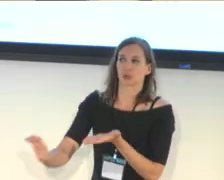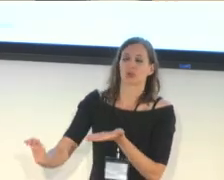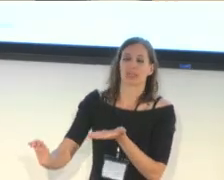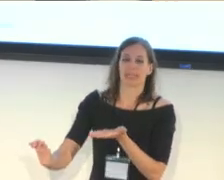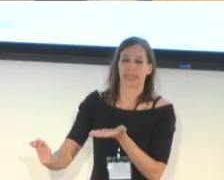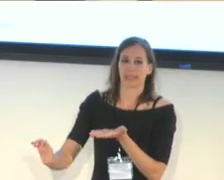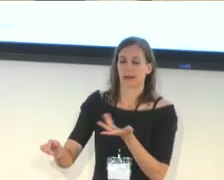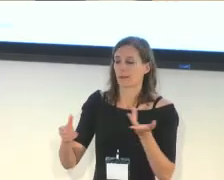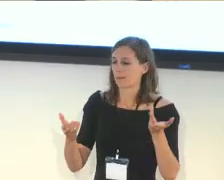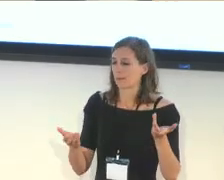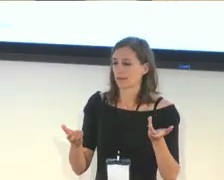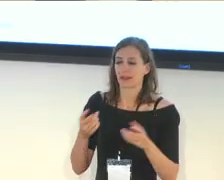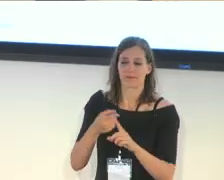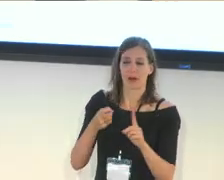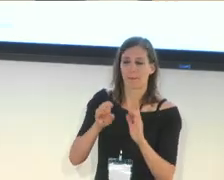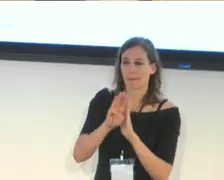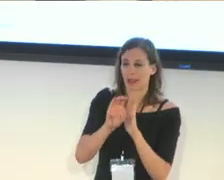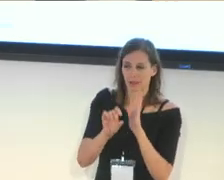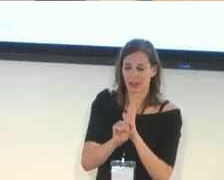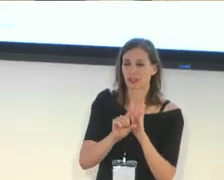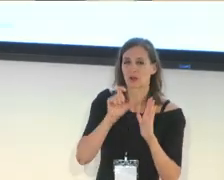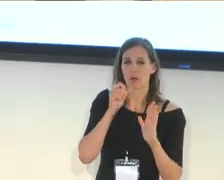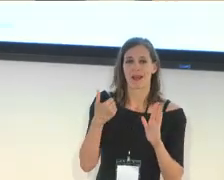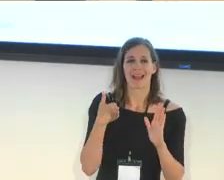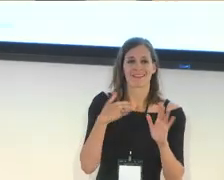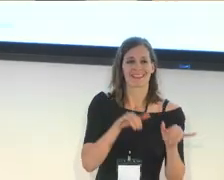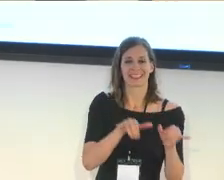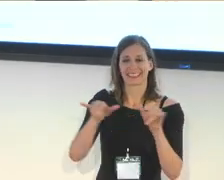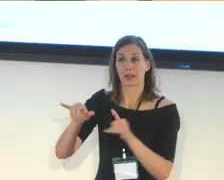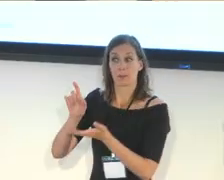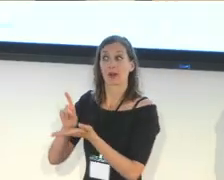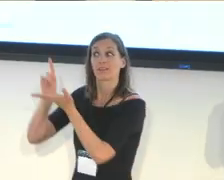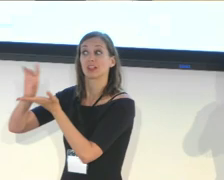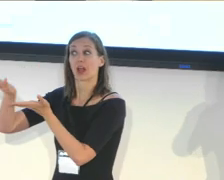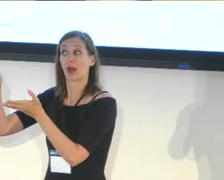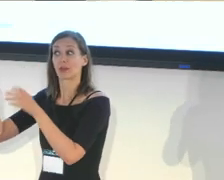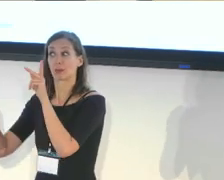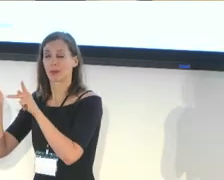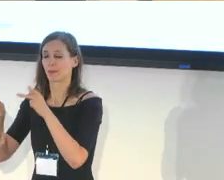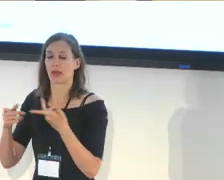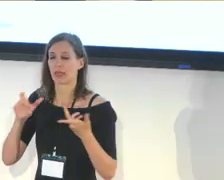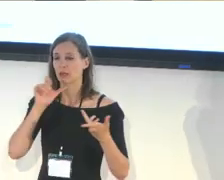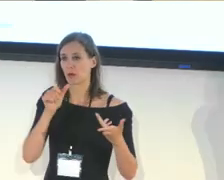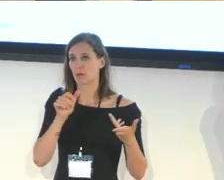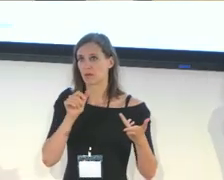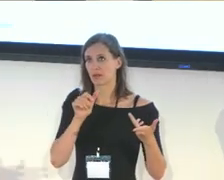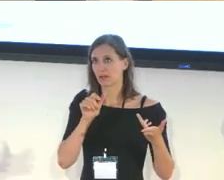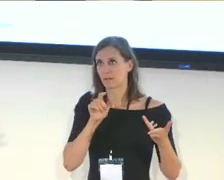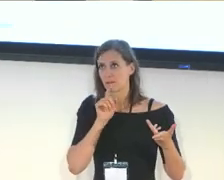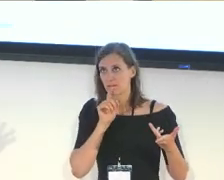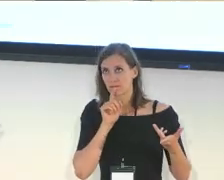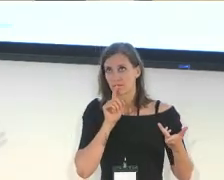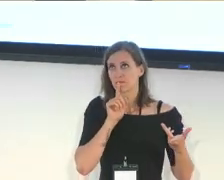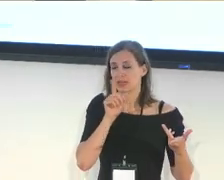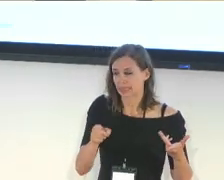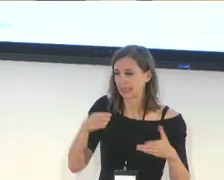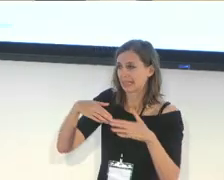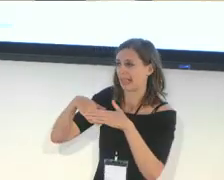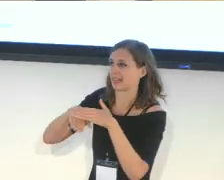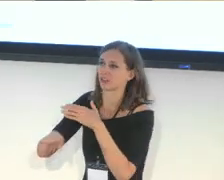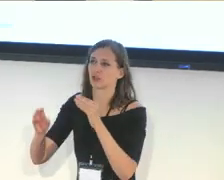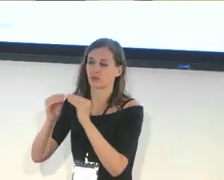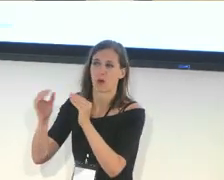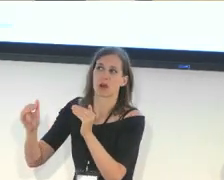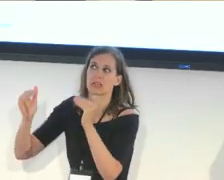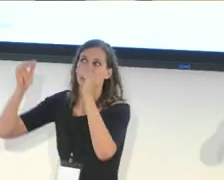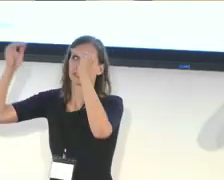the same advantages as other people, into a sector that is quite academic, quite often elitist. And how can we bridge the gap when they're